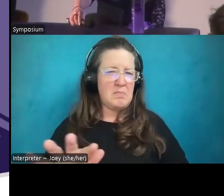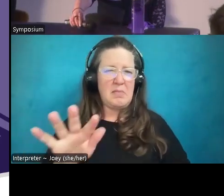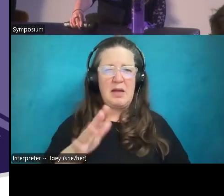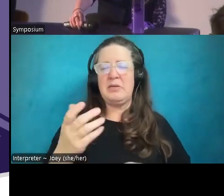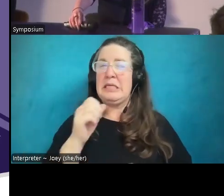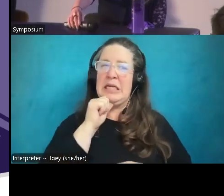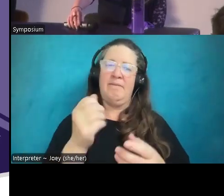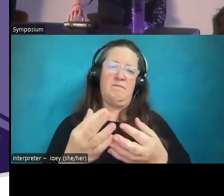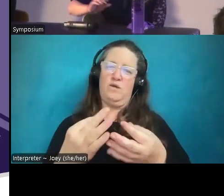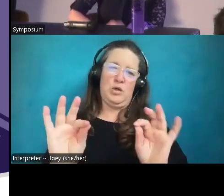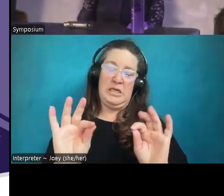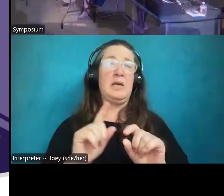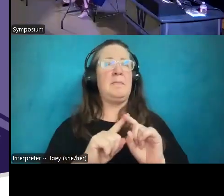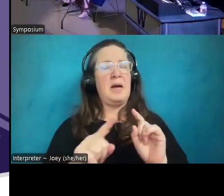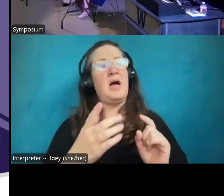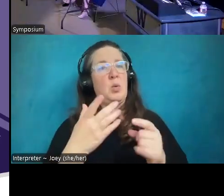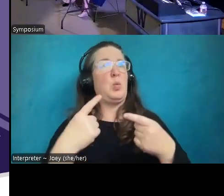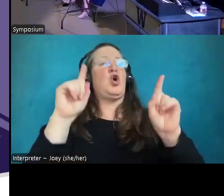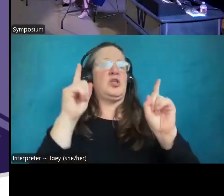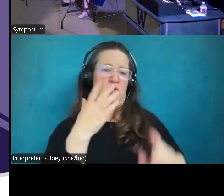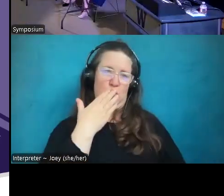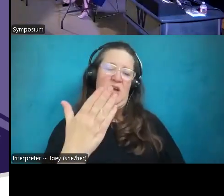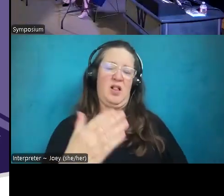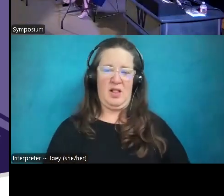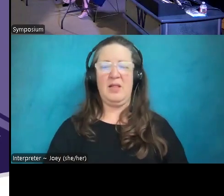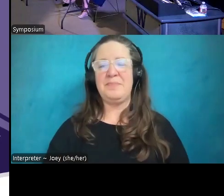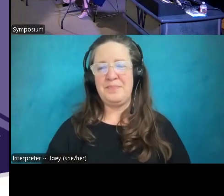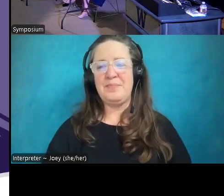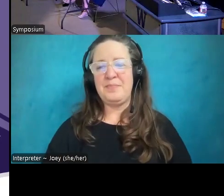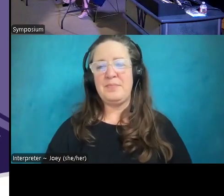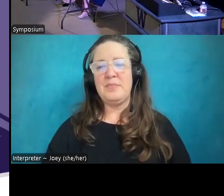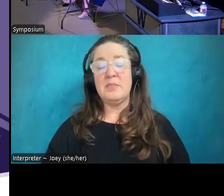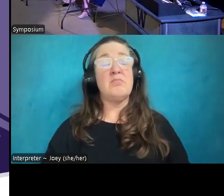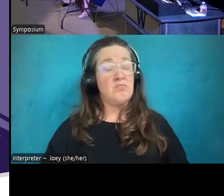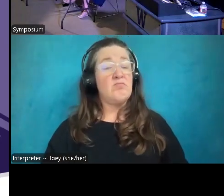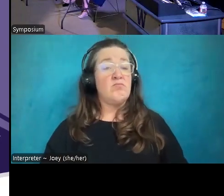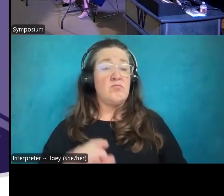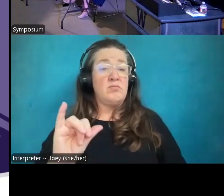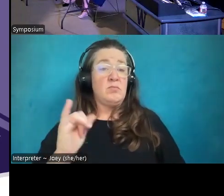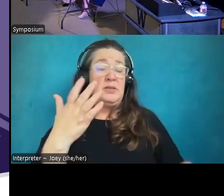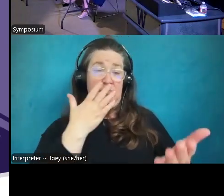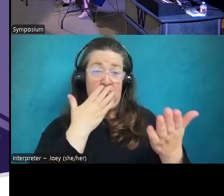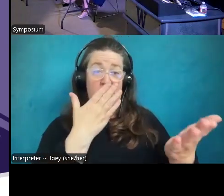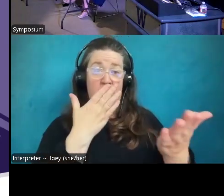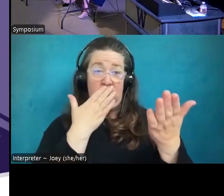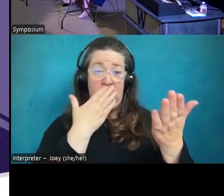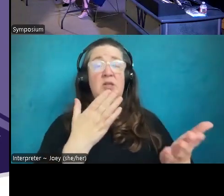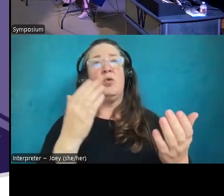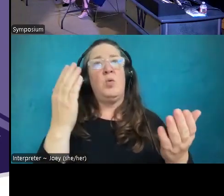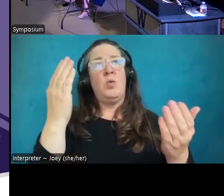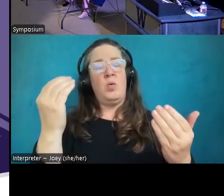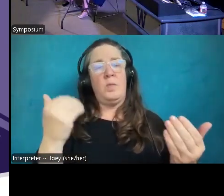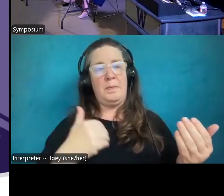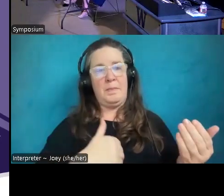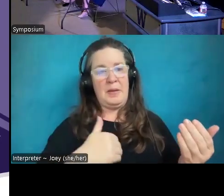Thank you for those really valuable answers, and I hope that our member in the audience